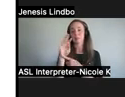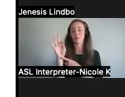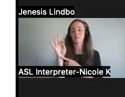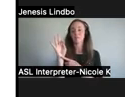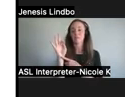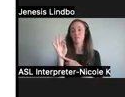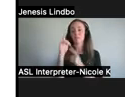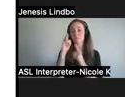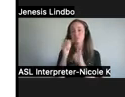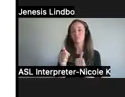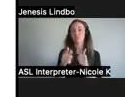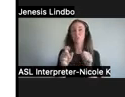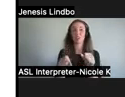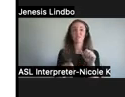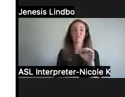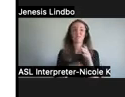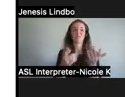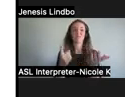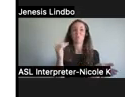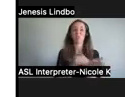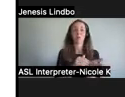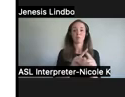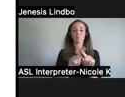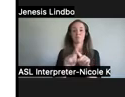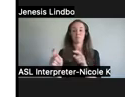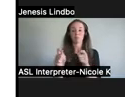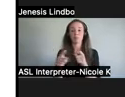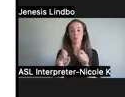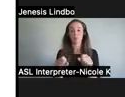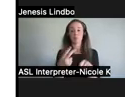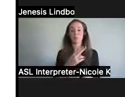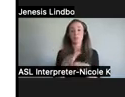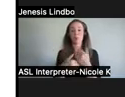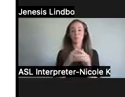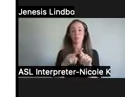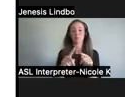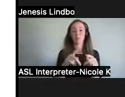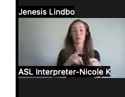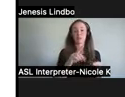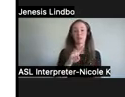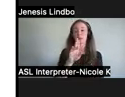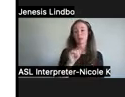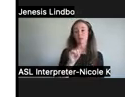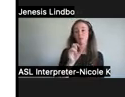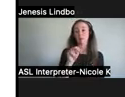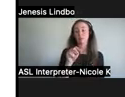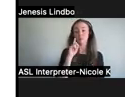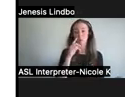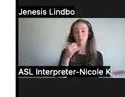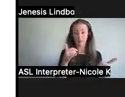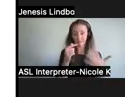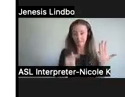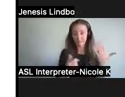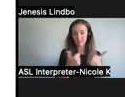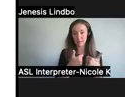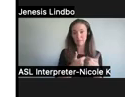program thousands of different controls into this device. So you can access all the buttons you need to in order to play some of these games. The other great thing about the quad